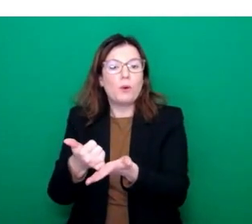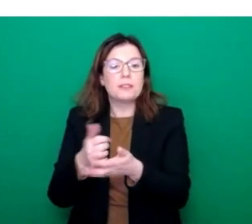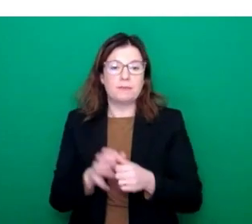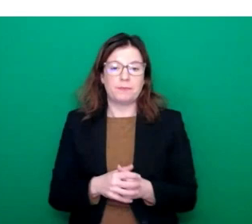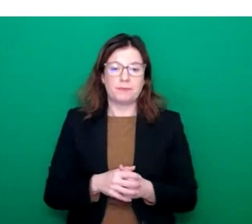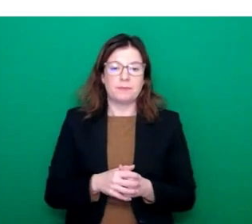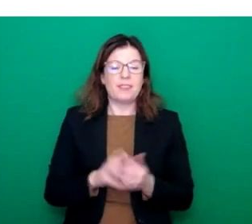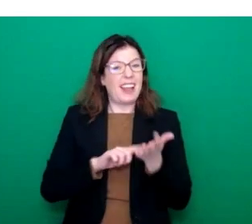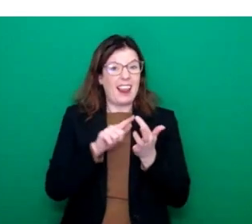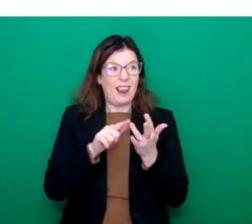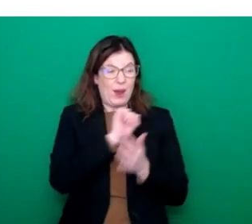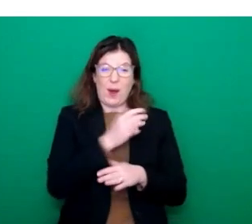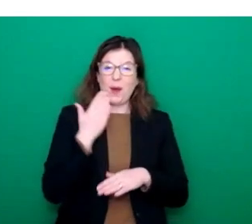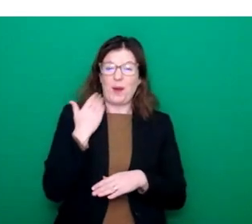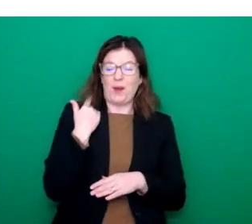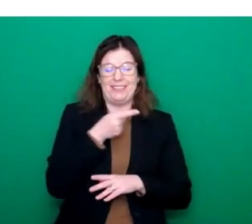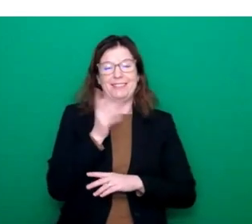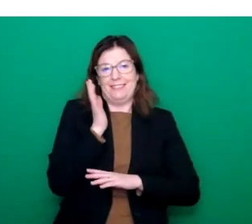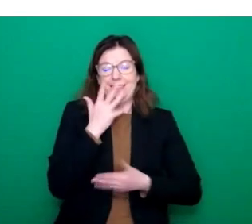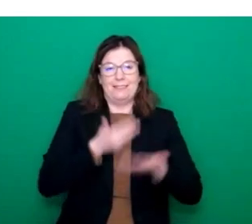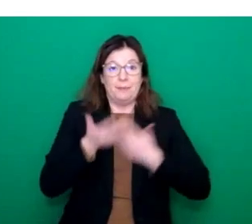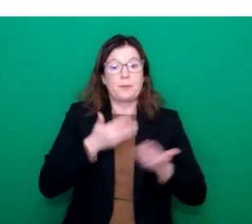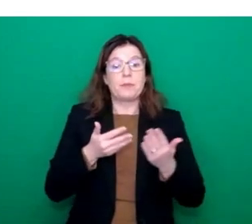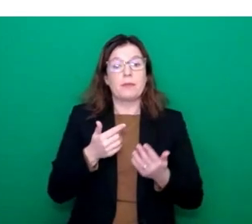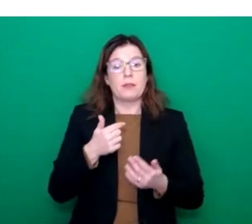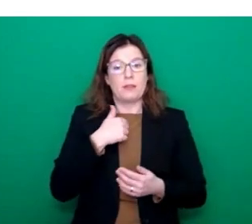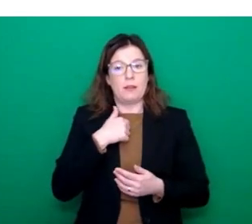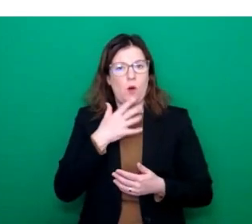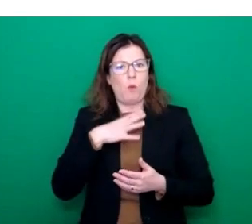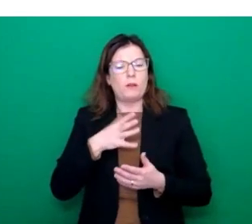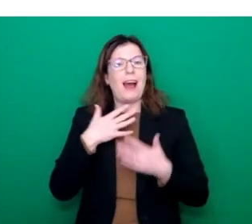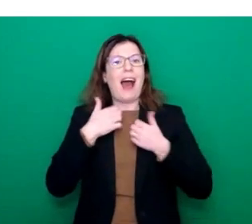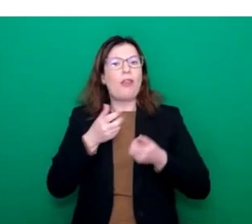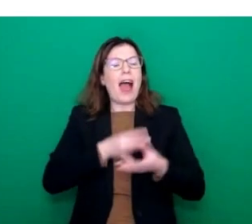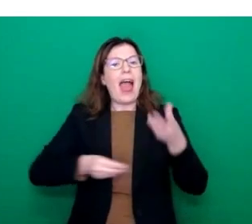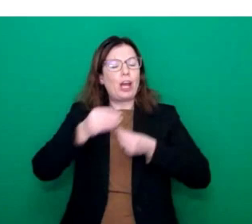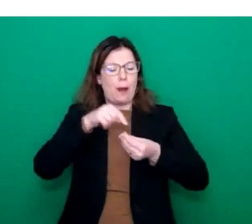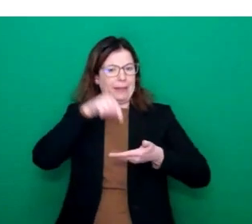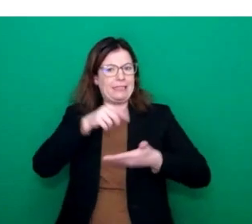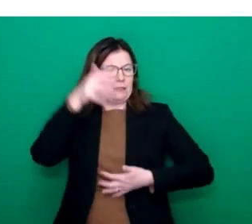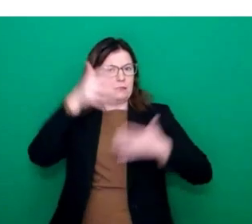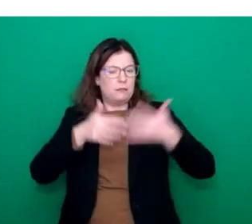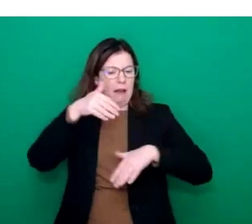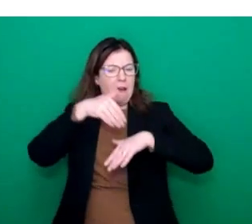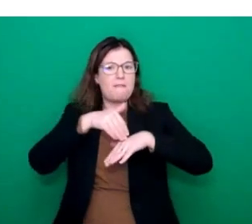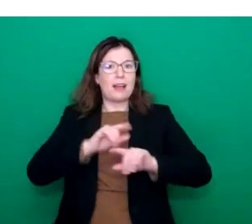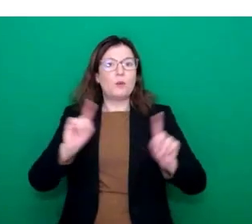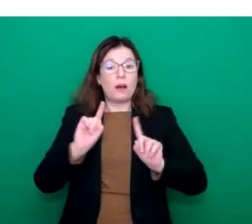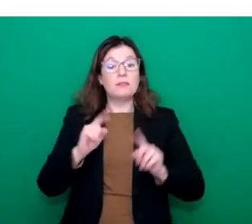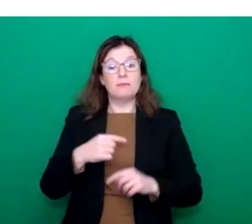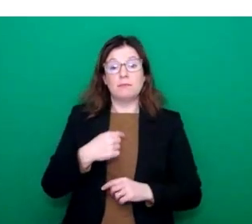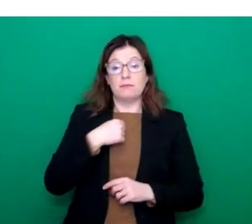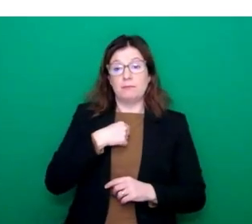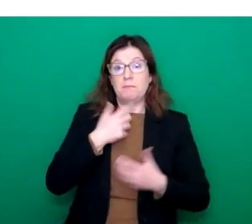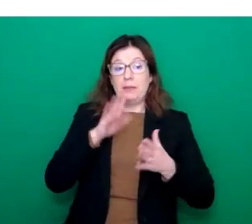we were keen to look at the health economic impacts of this kind of work. So in our service evaluation,